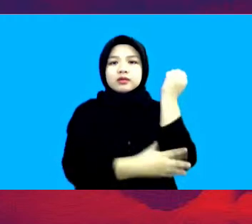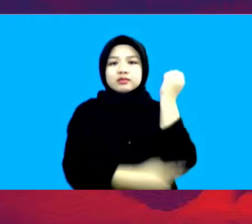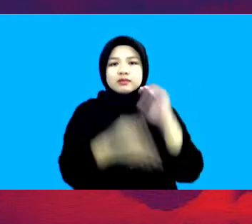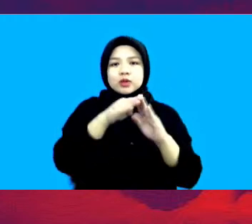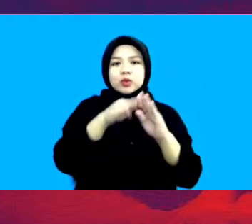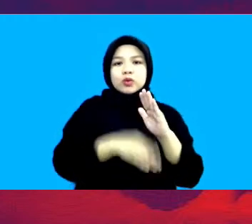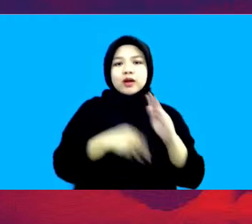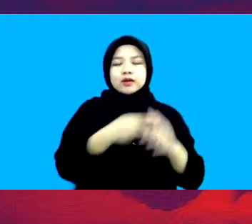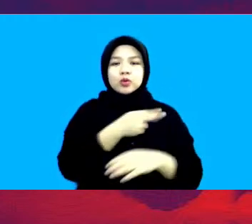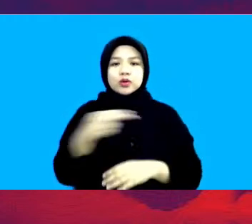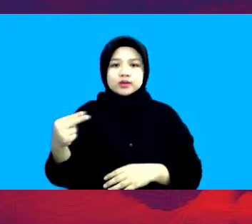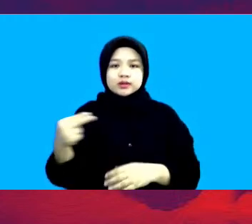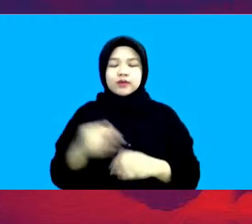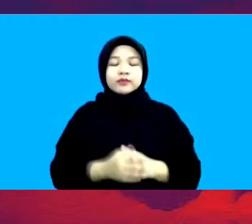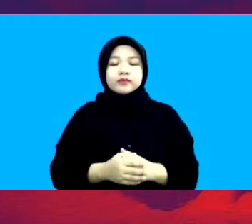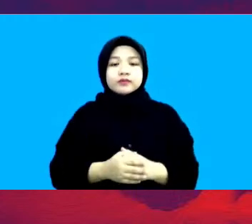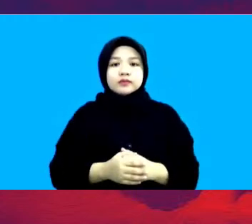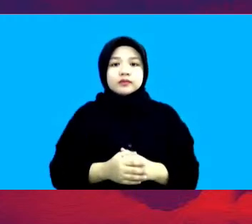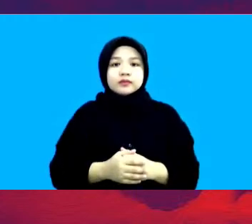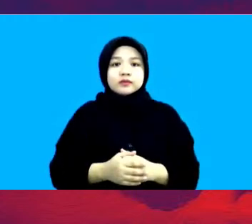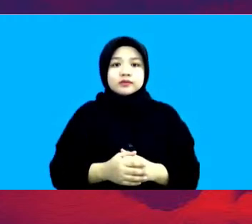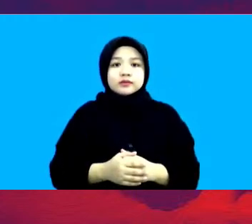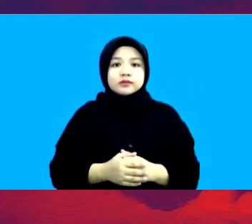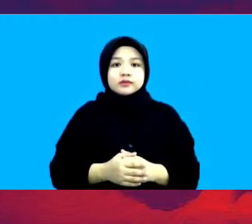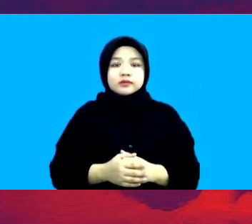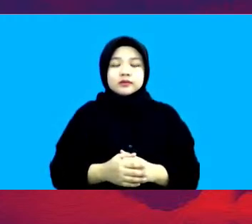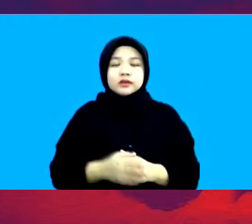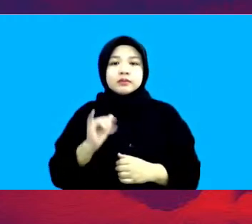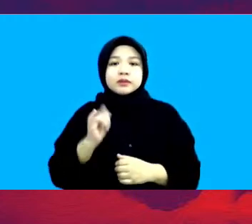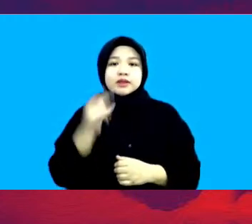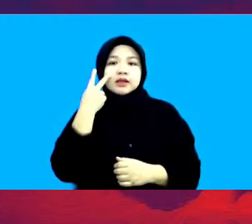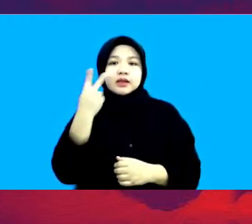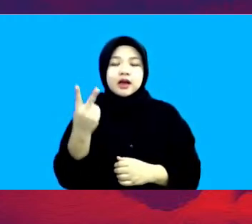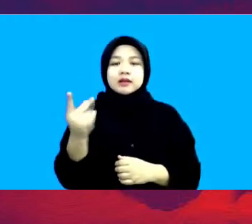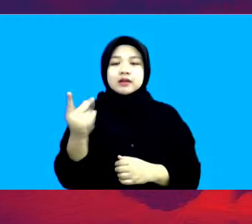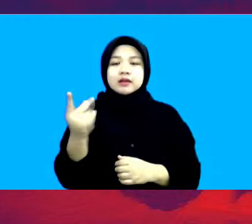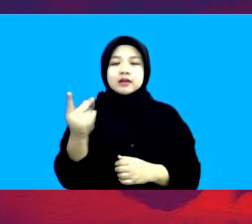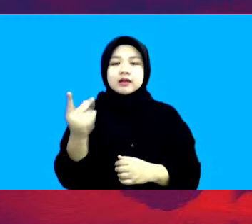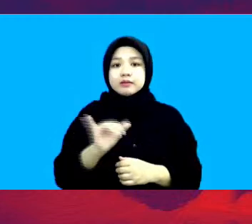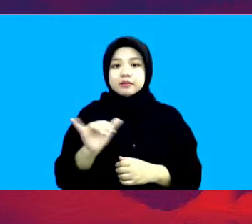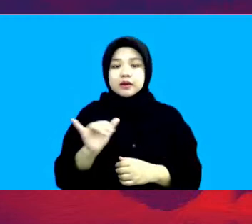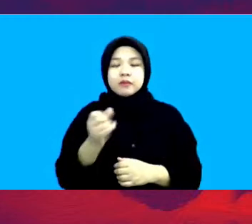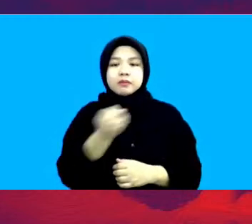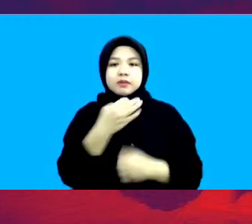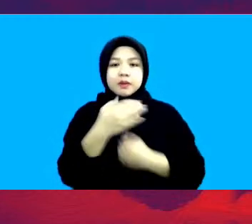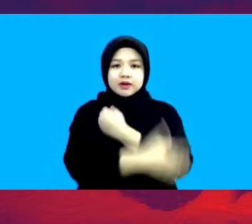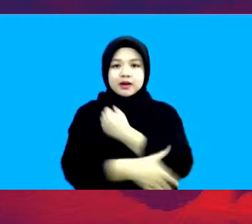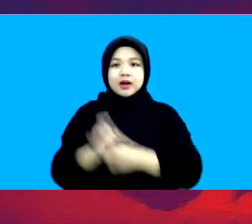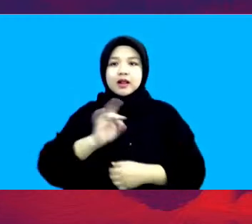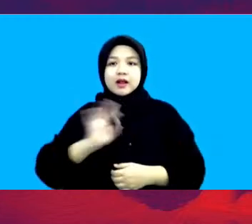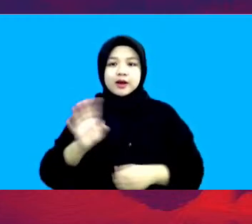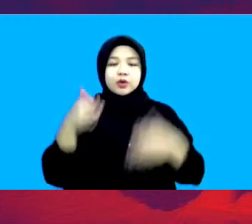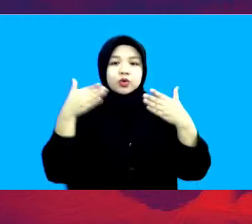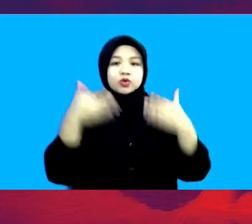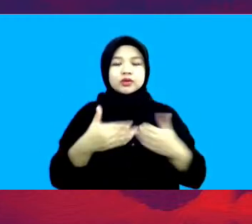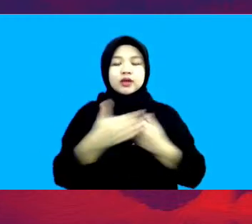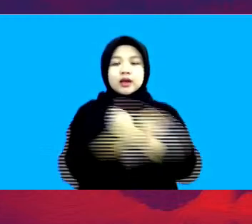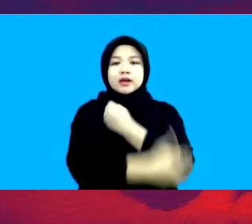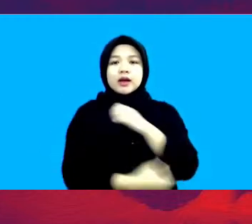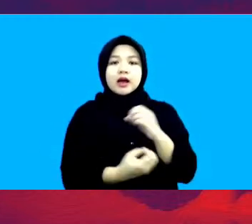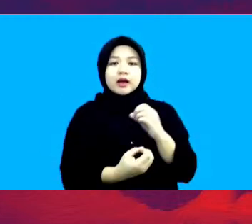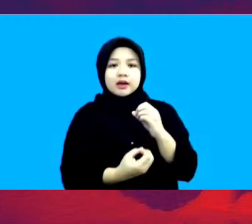could see these similarities with what many other countries, especially developing countries, actually facing